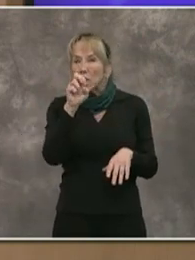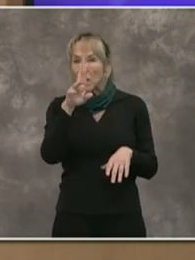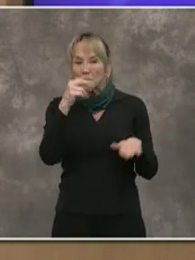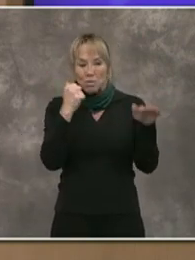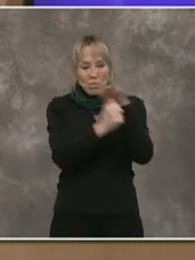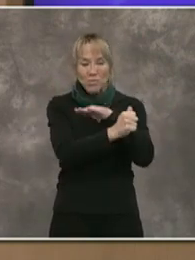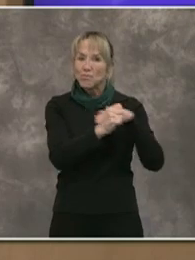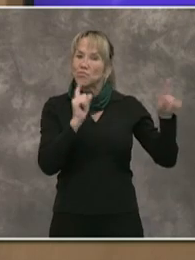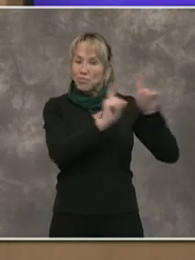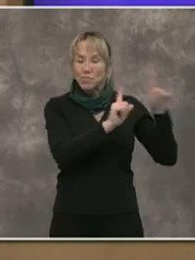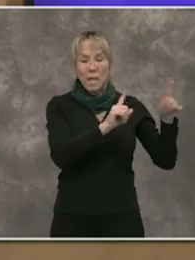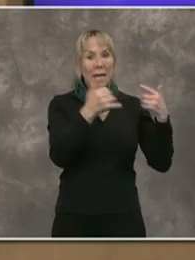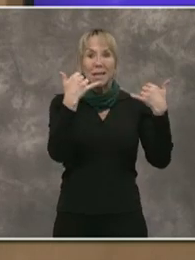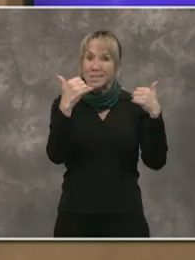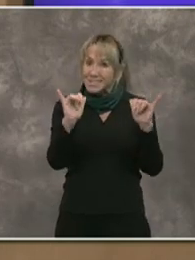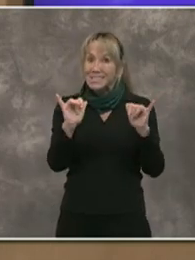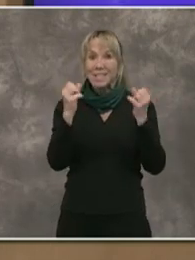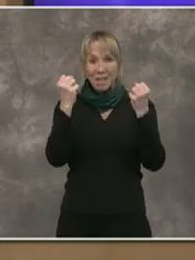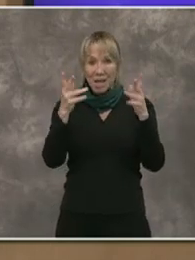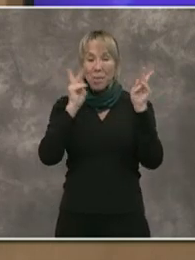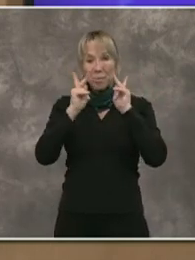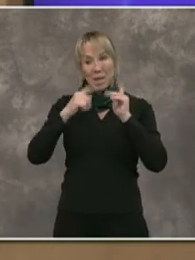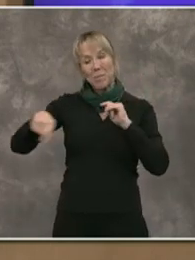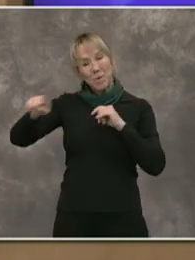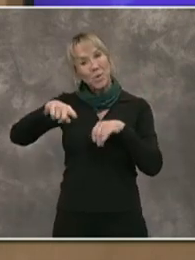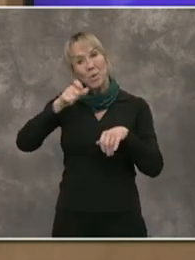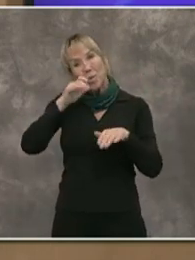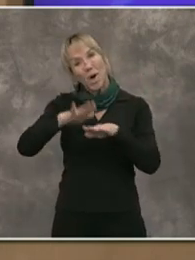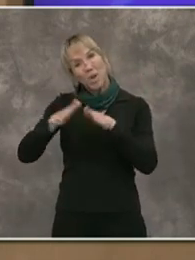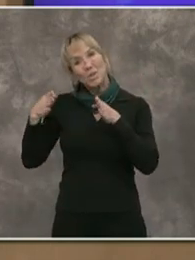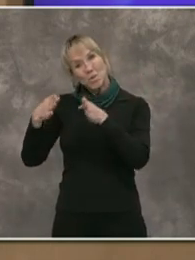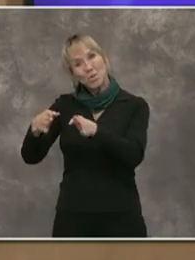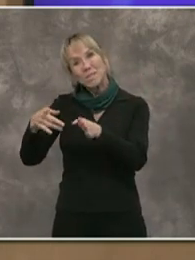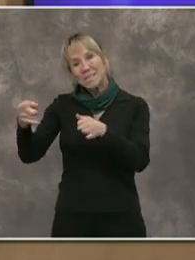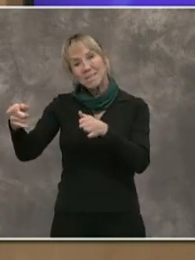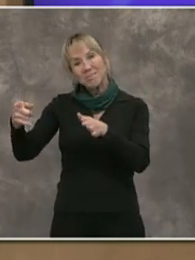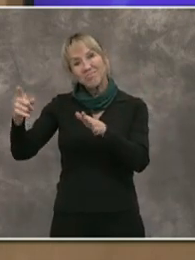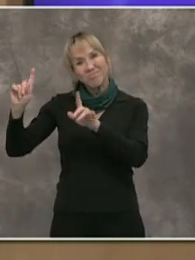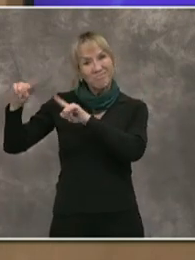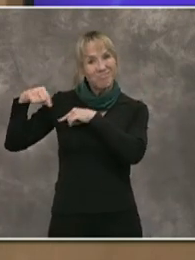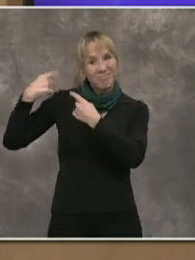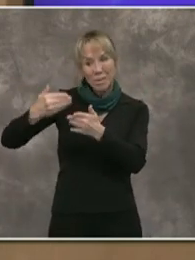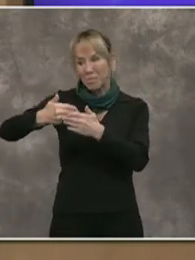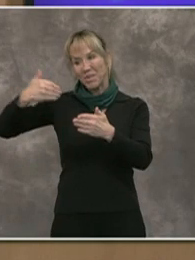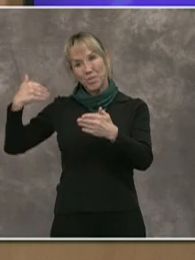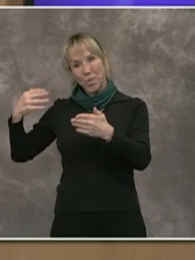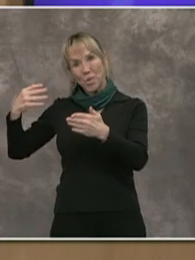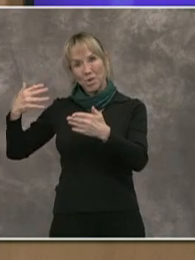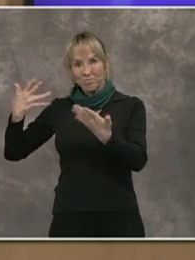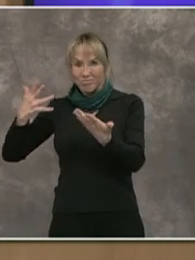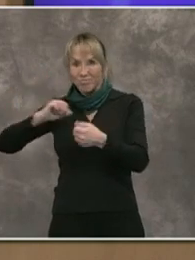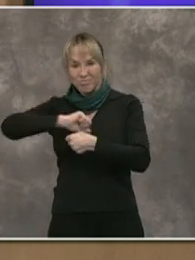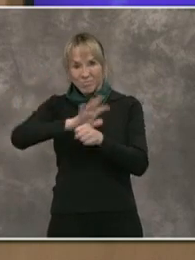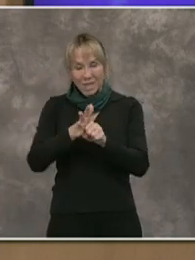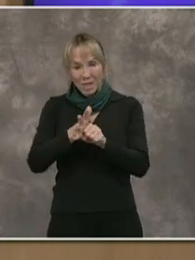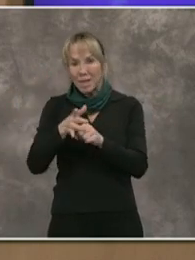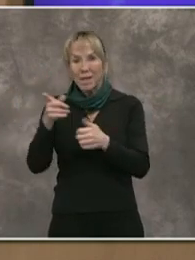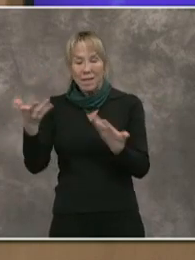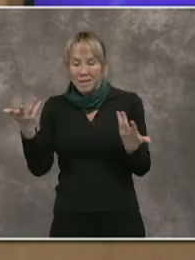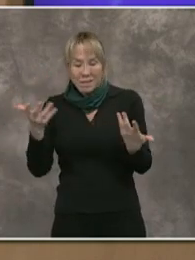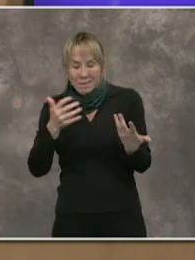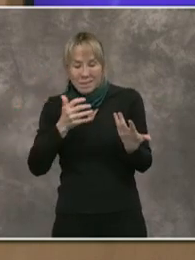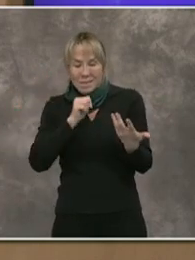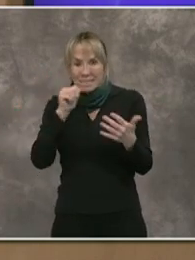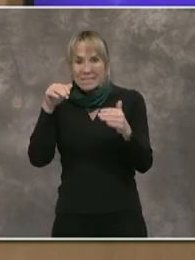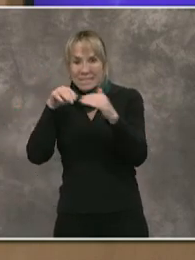are a lot of individuals still on the street who were on the street prior. They're still on the street without access to services, and those services weren't available